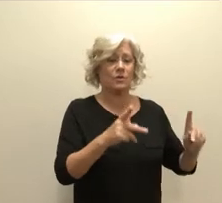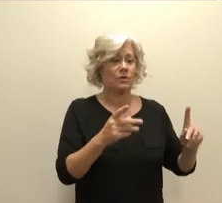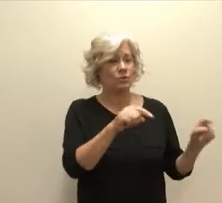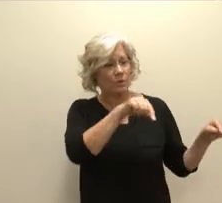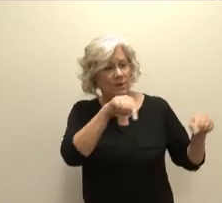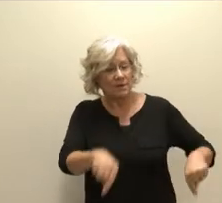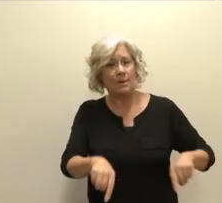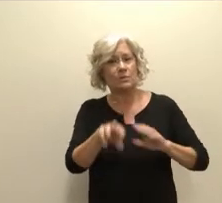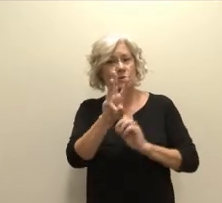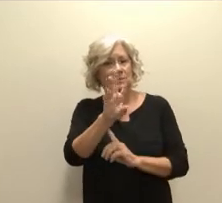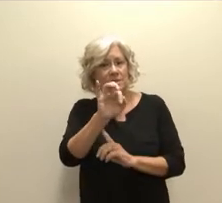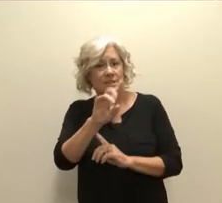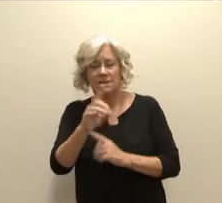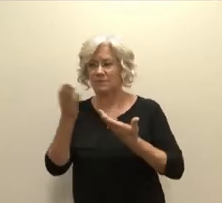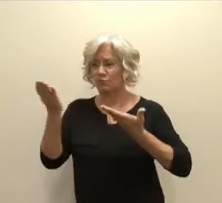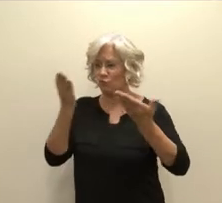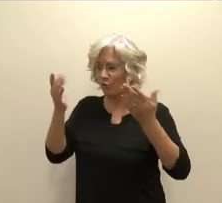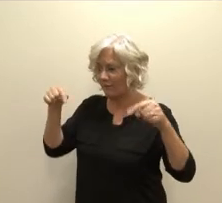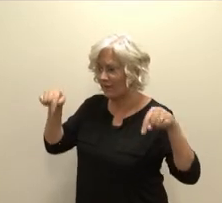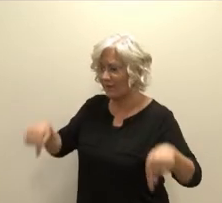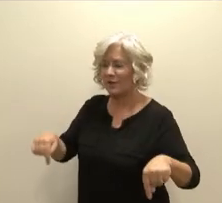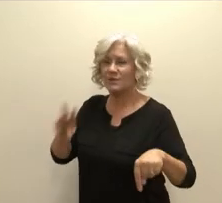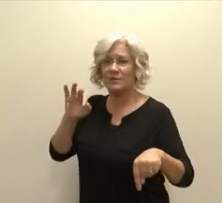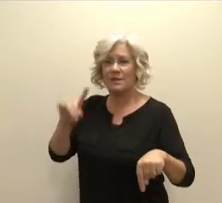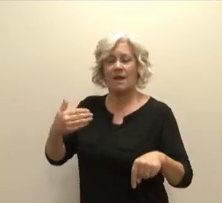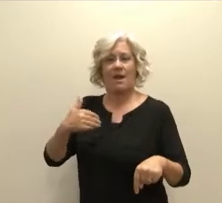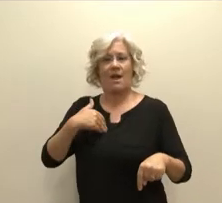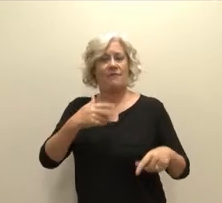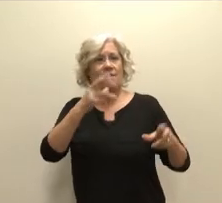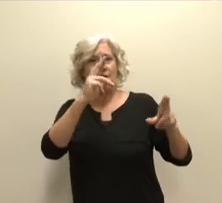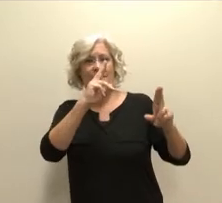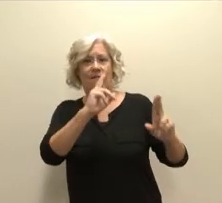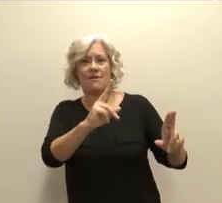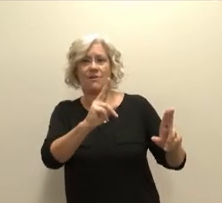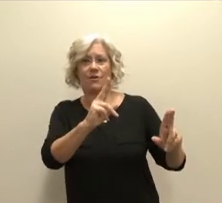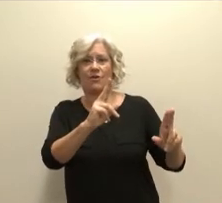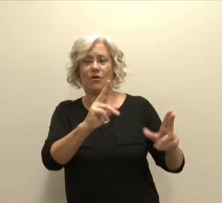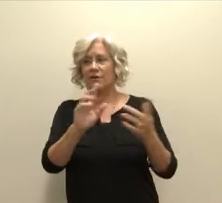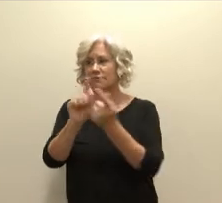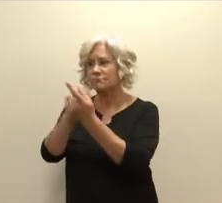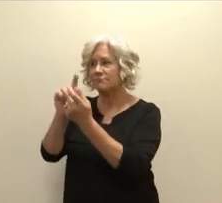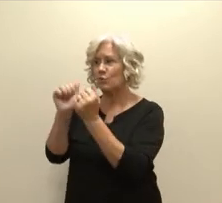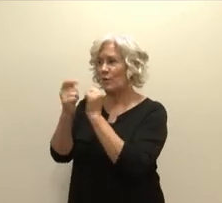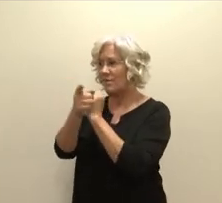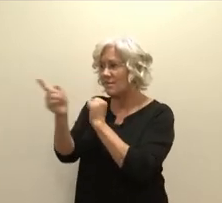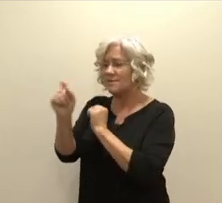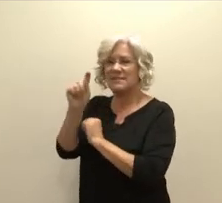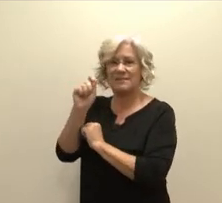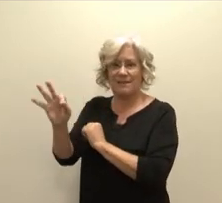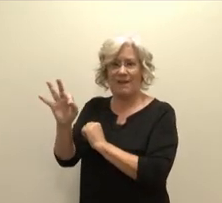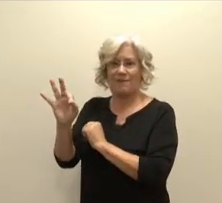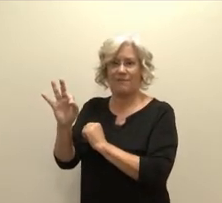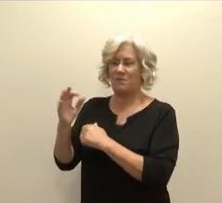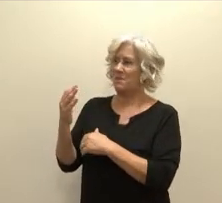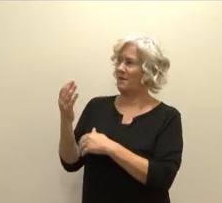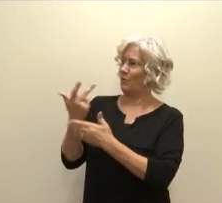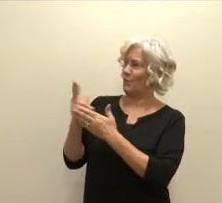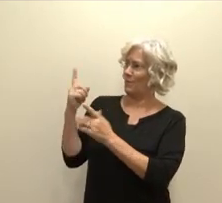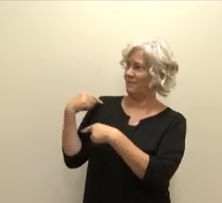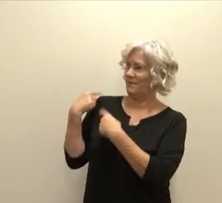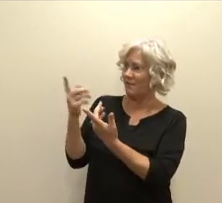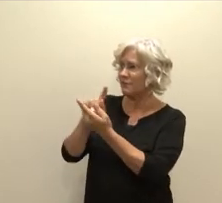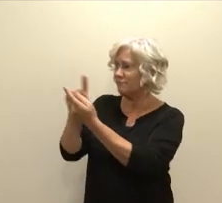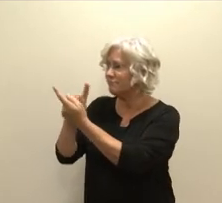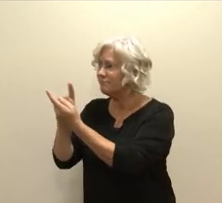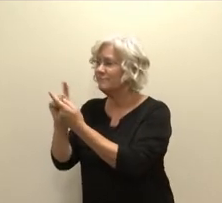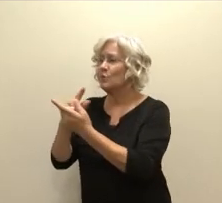serve. Have had the privilege of visiting with a number of staff members over the last 3 weeks, and I've